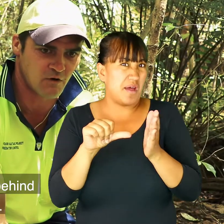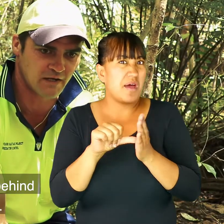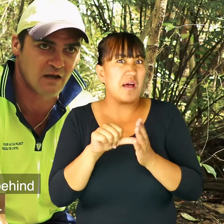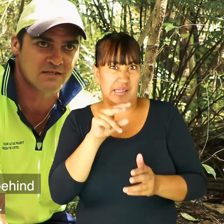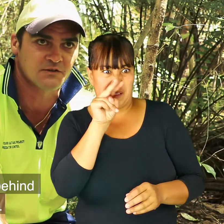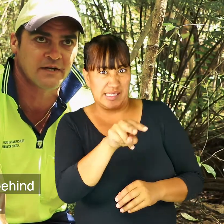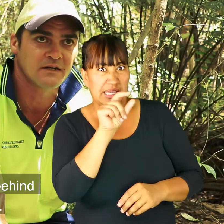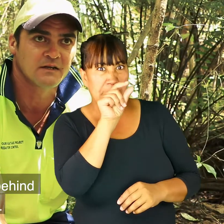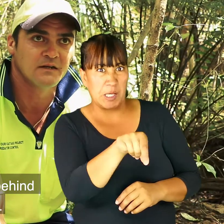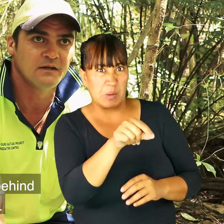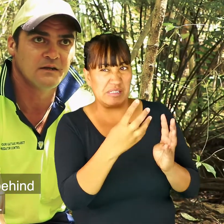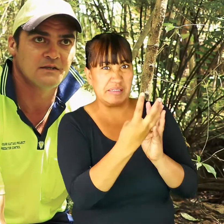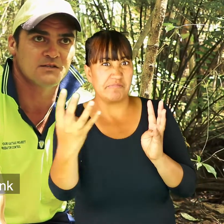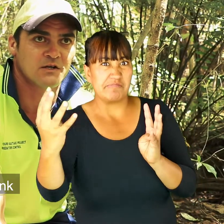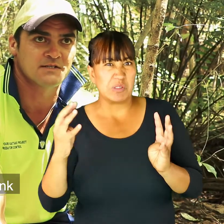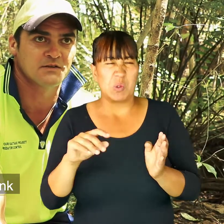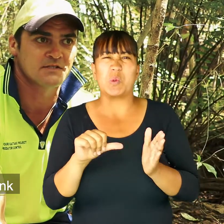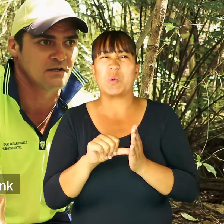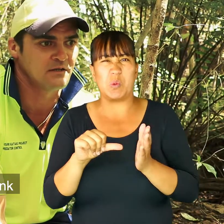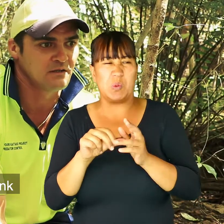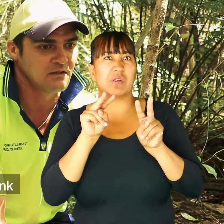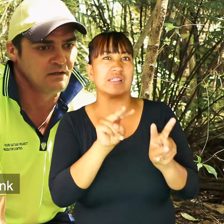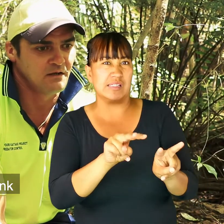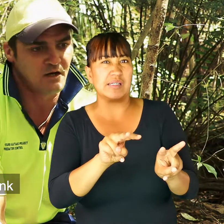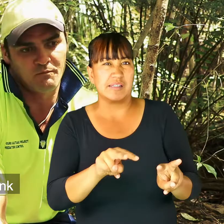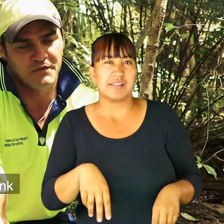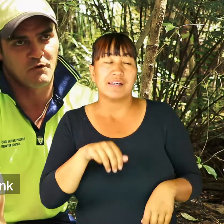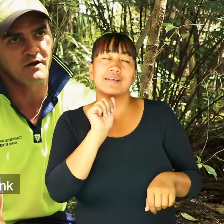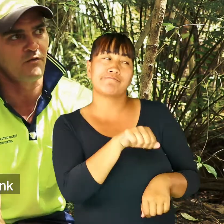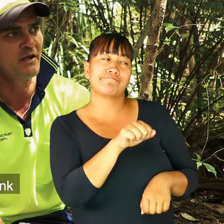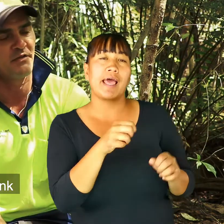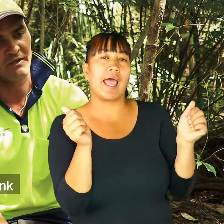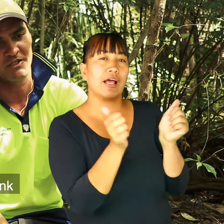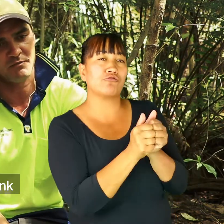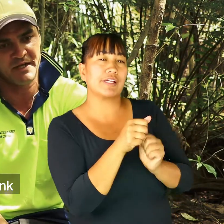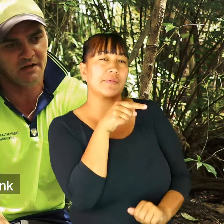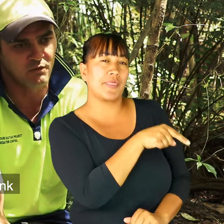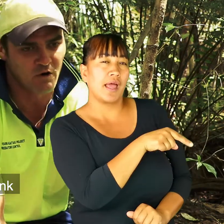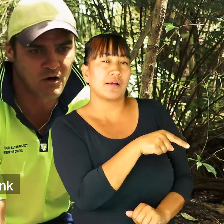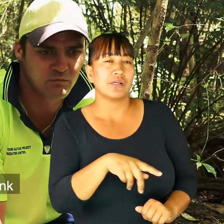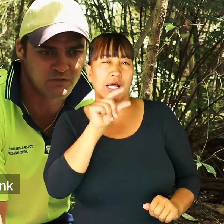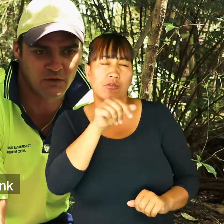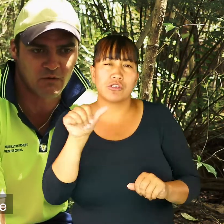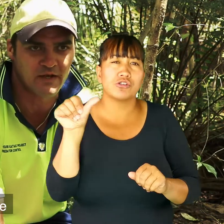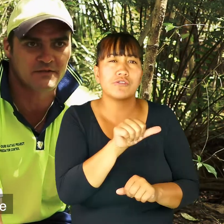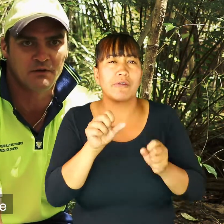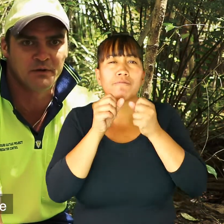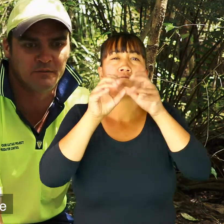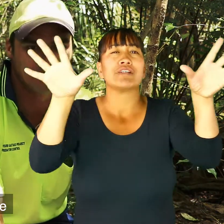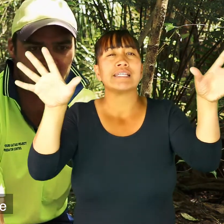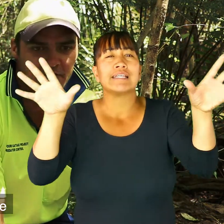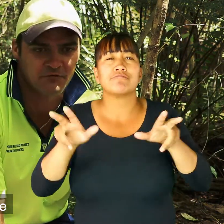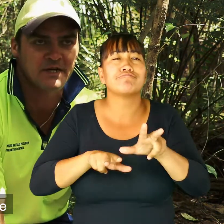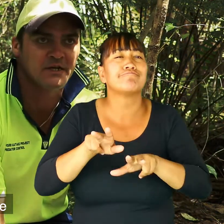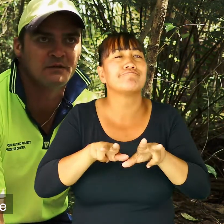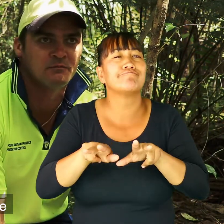were behind a glass screen. So with Mike on that, I think they should be out in the wild doing what they do and being free,